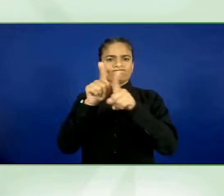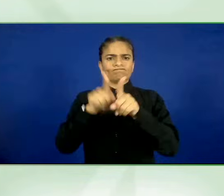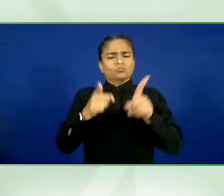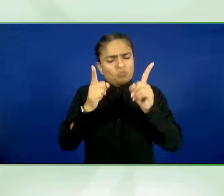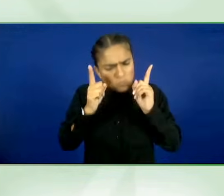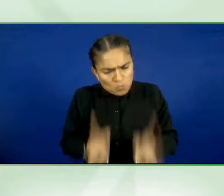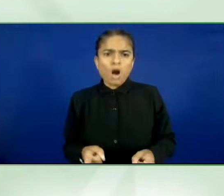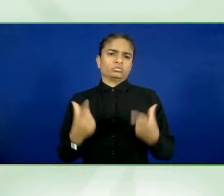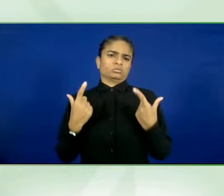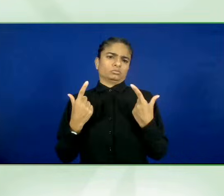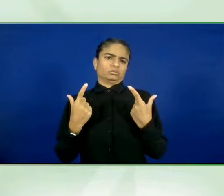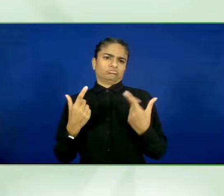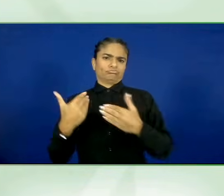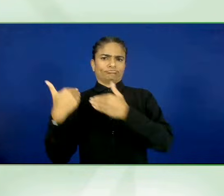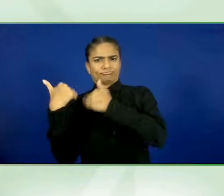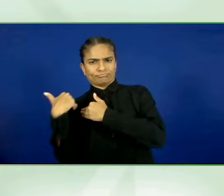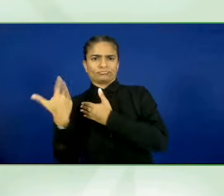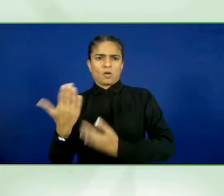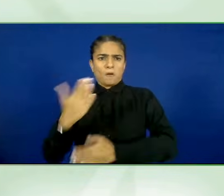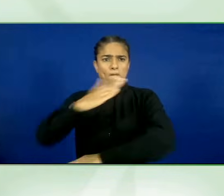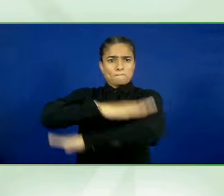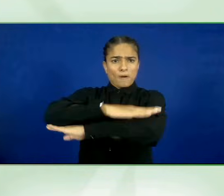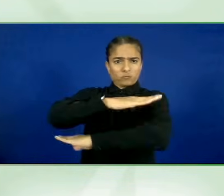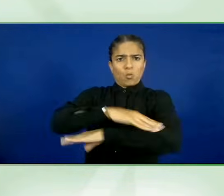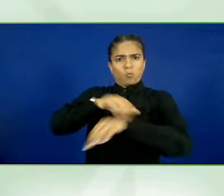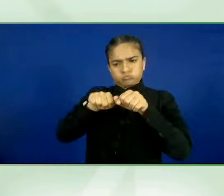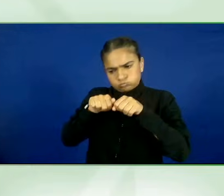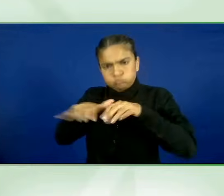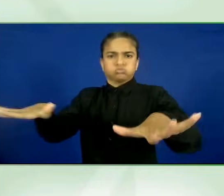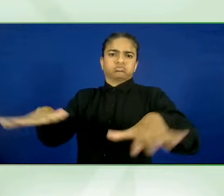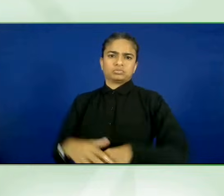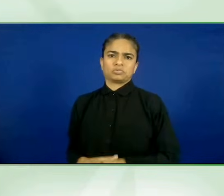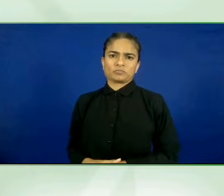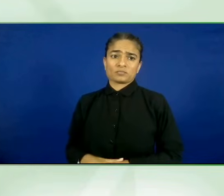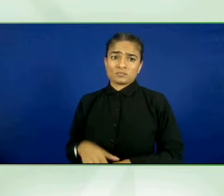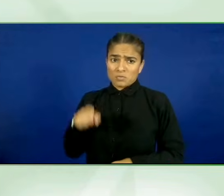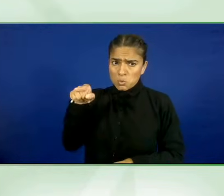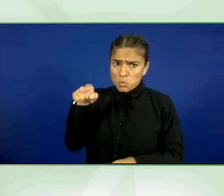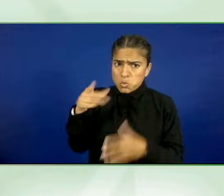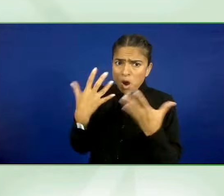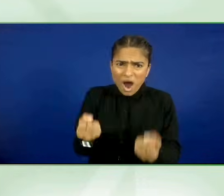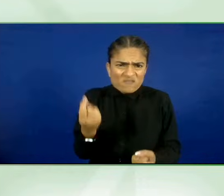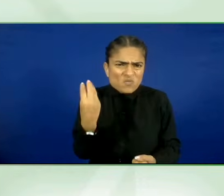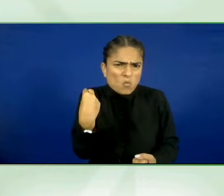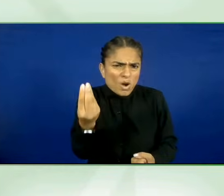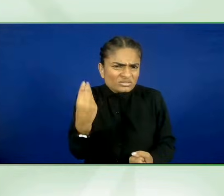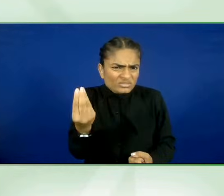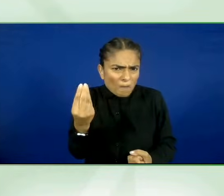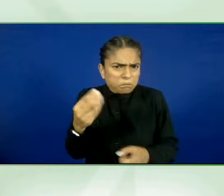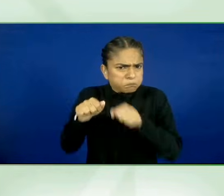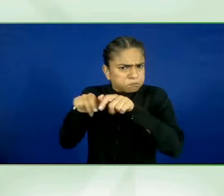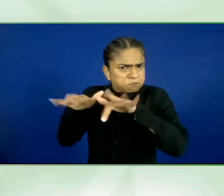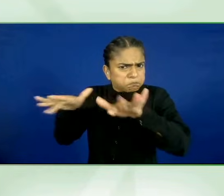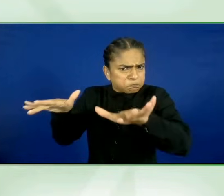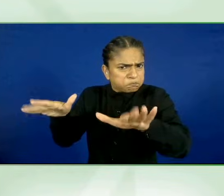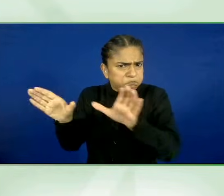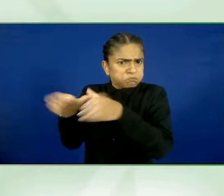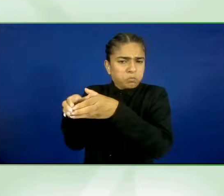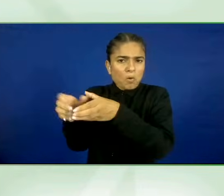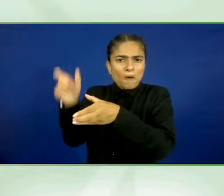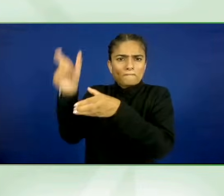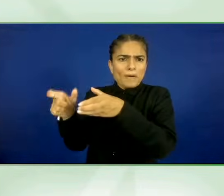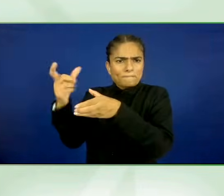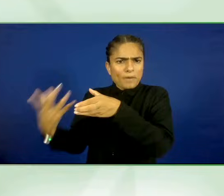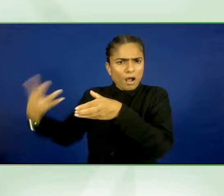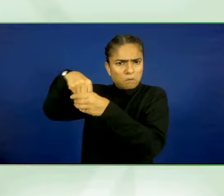to be Nobaflix. And you already have some WhatsApp groups around the users of the platform that are communicating outside of the platform